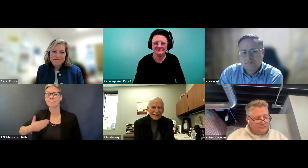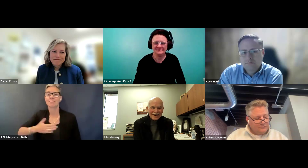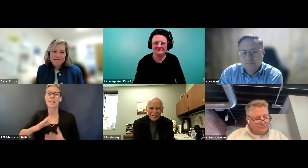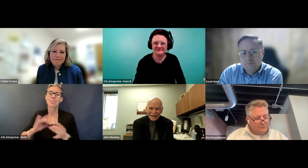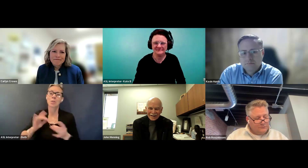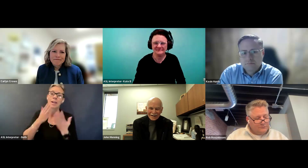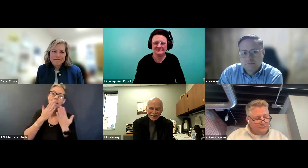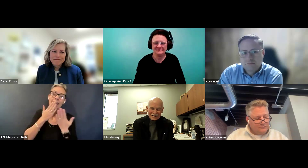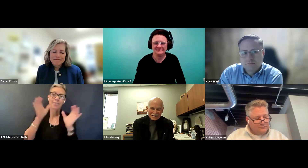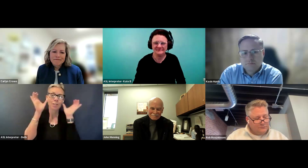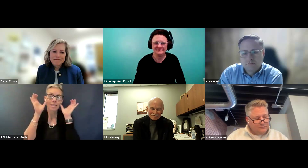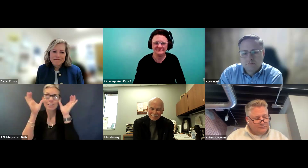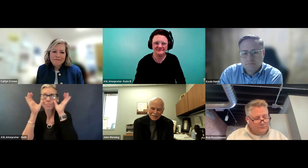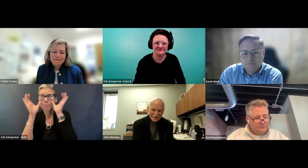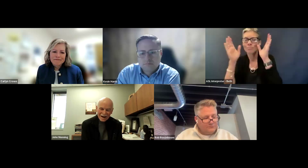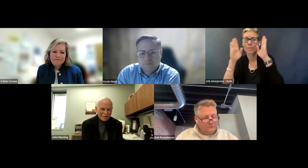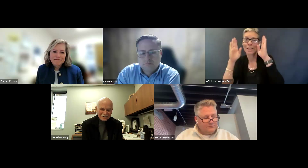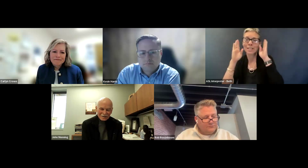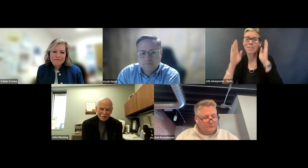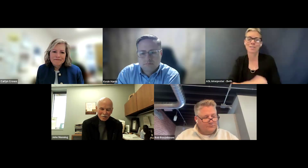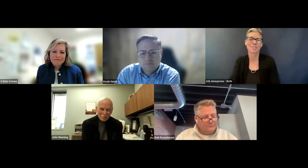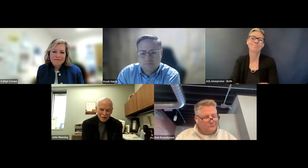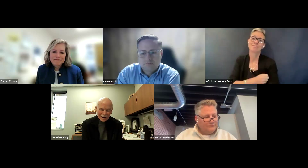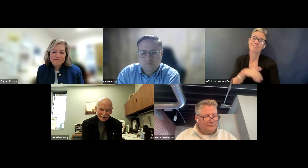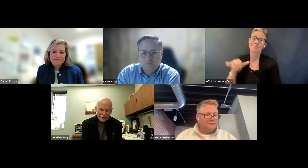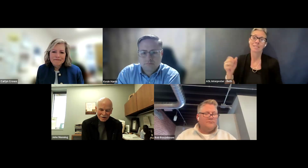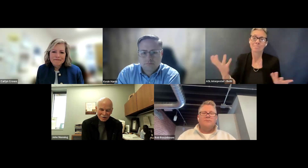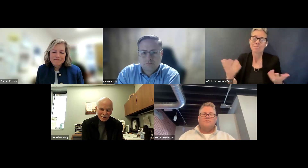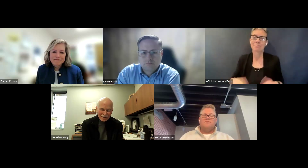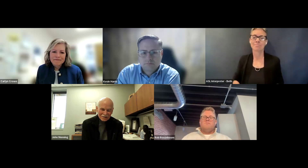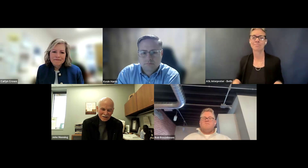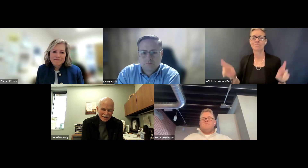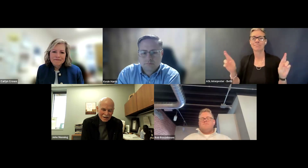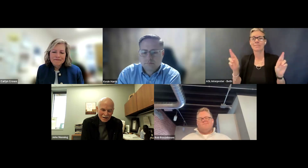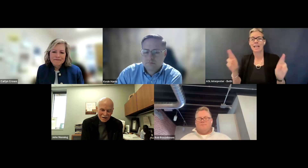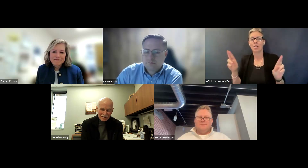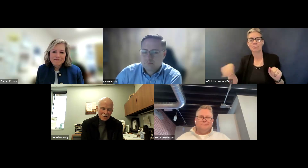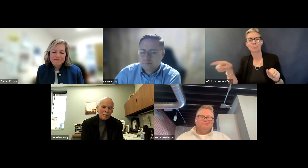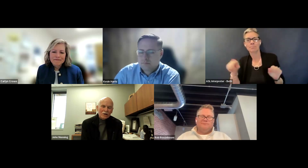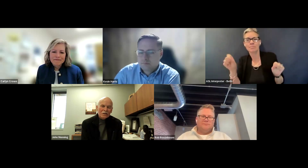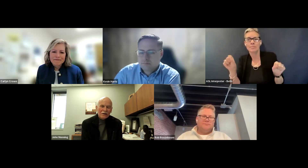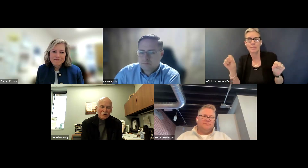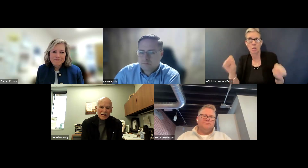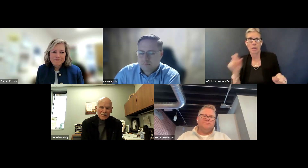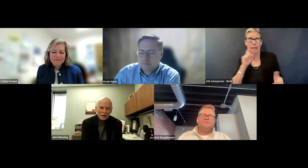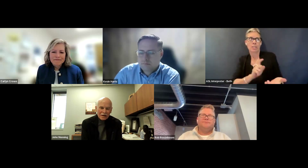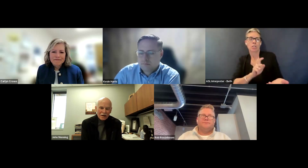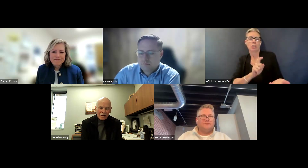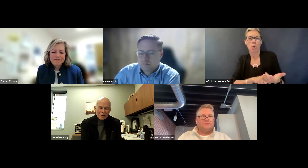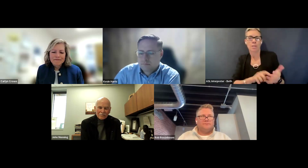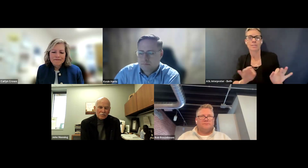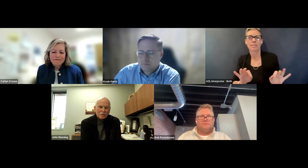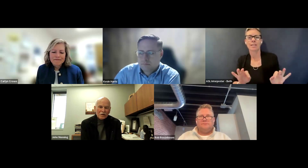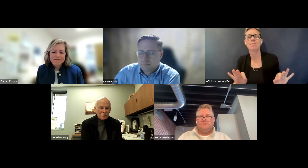you for listening, and yeah, hope you can see the importance of